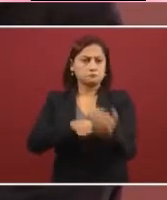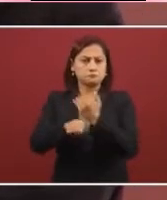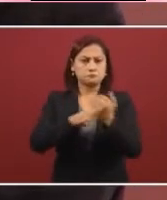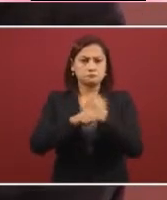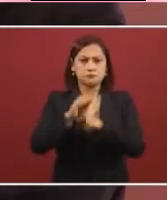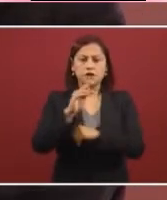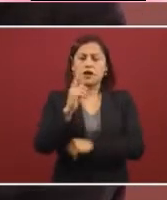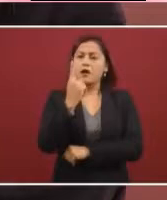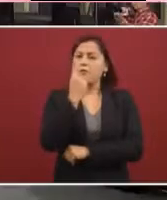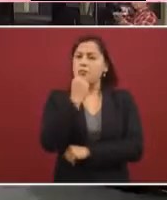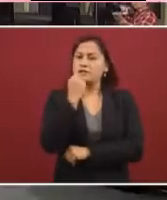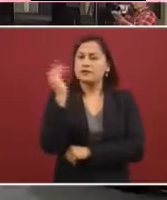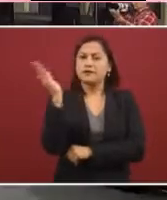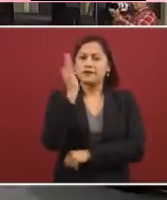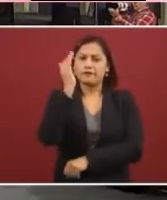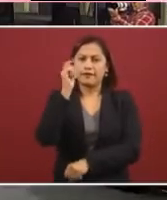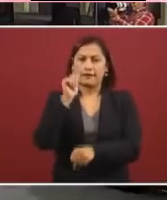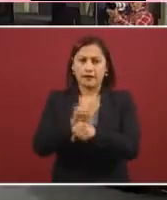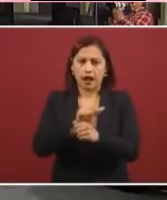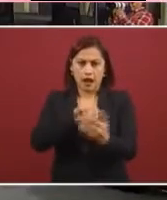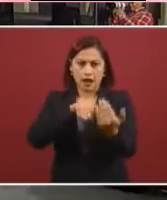federal road.